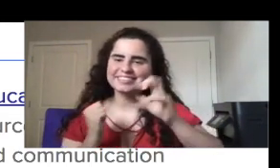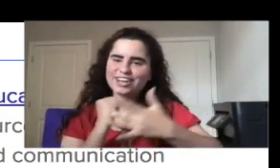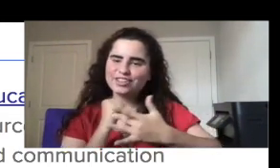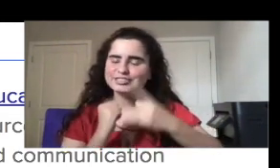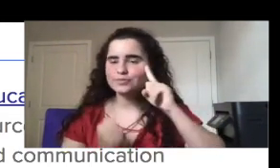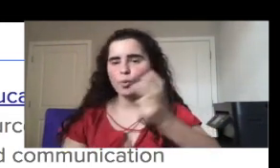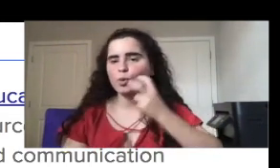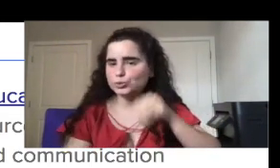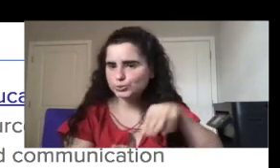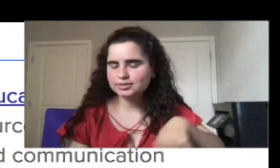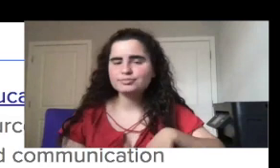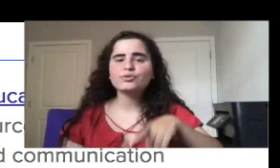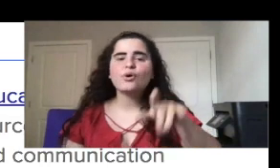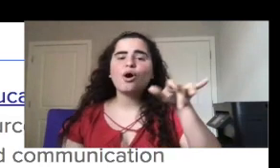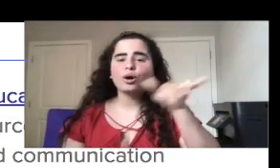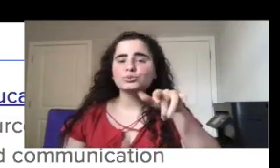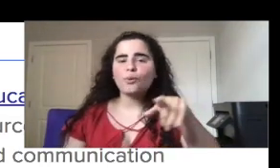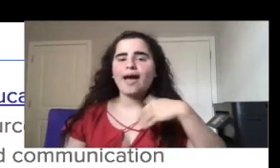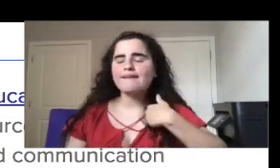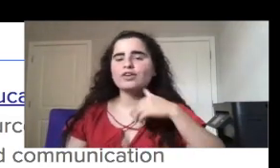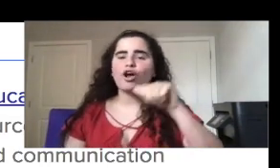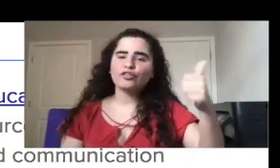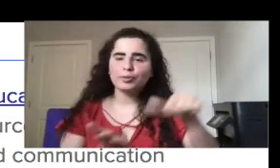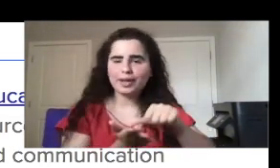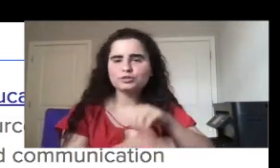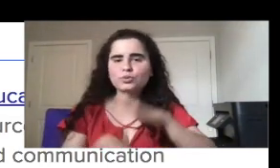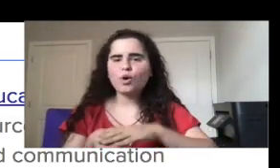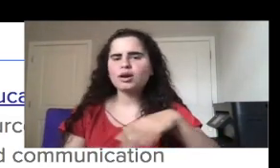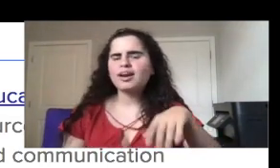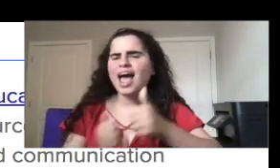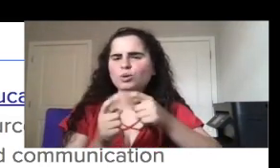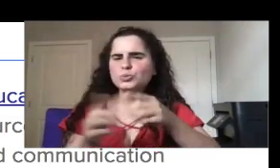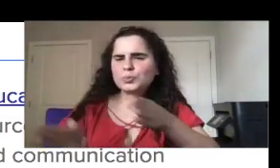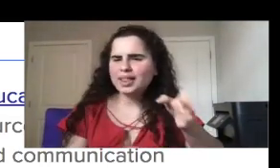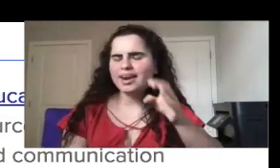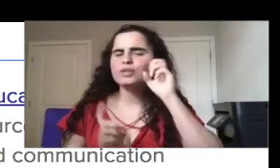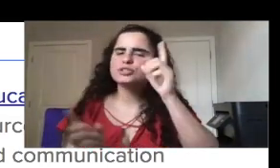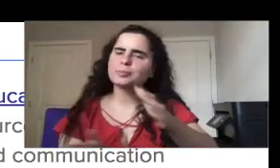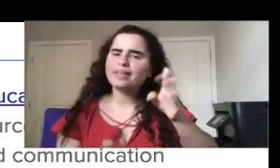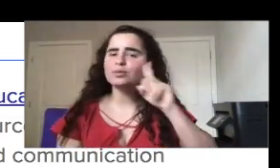has information that focuses on oral-based communication and assistive technology.